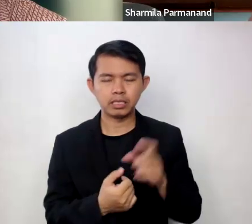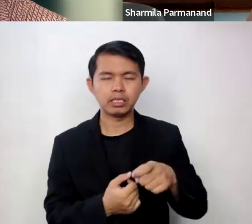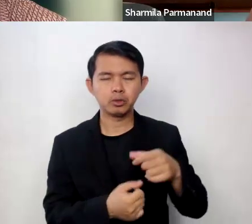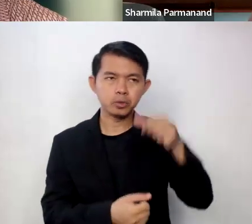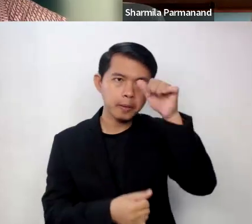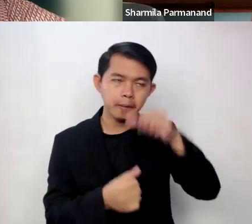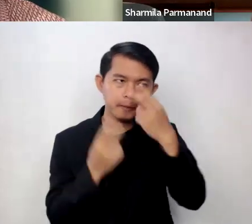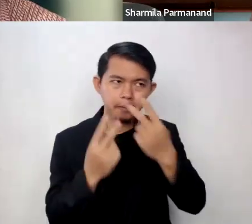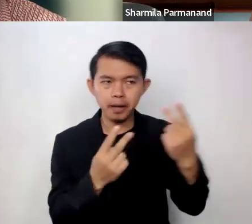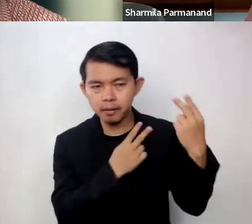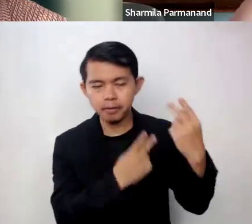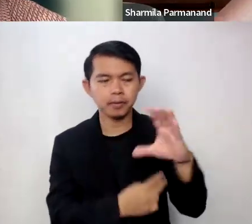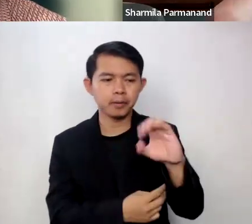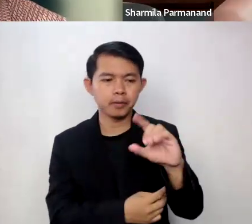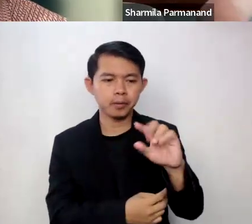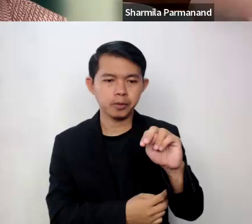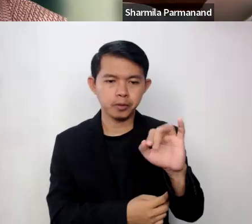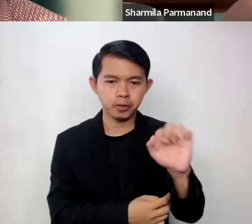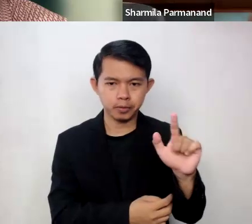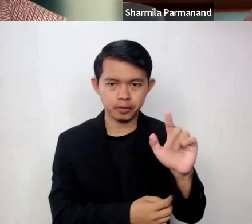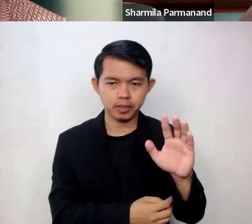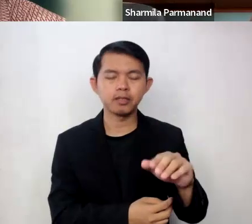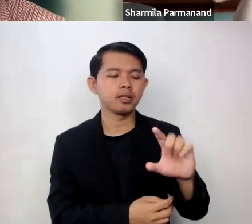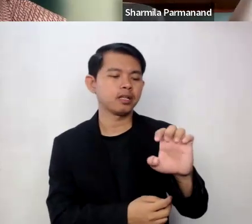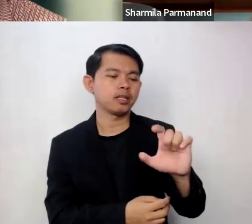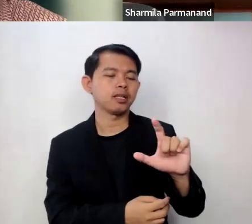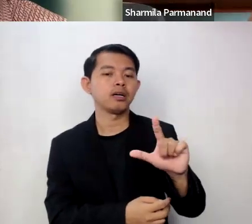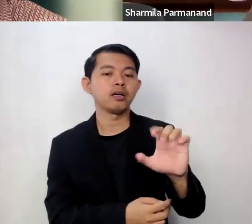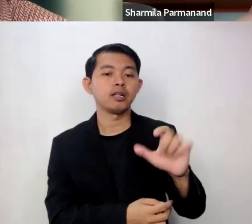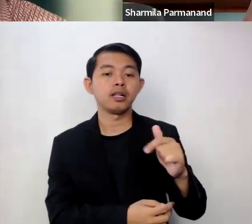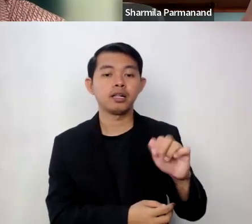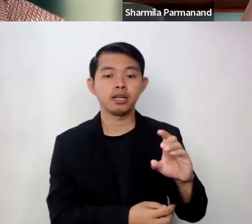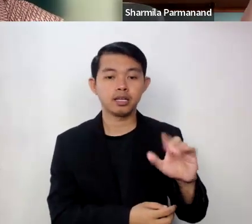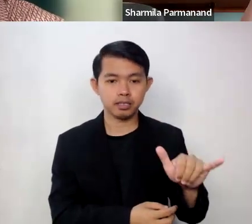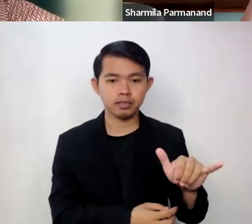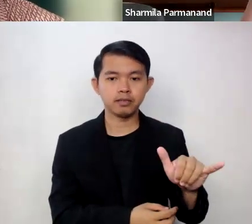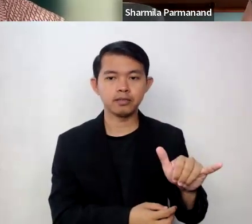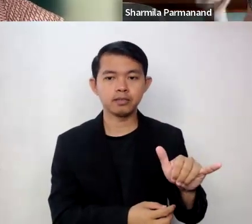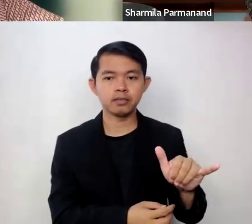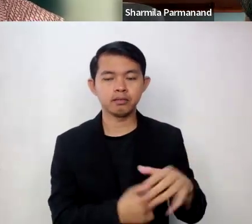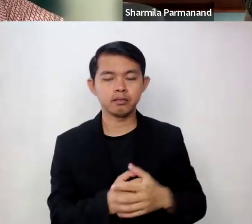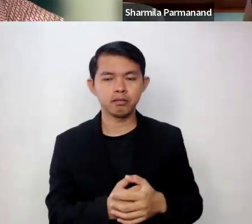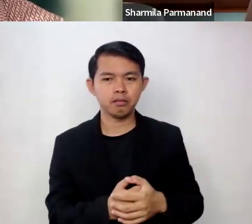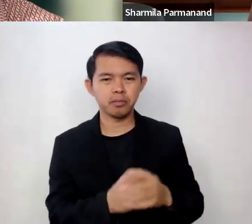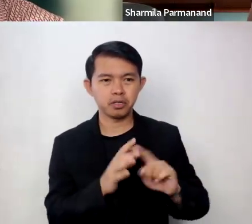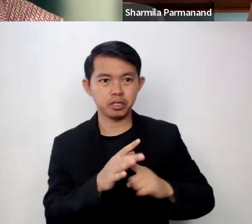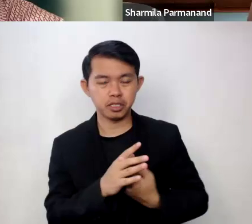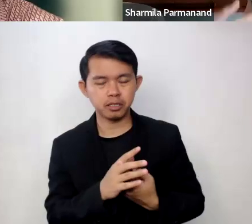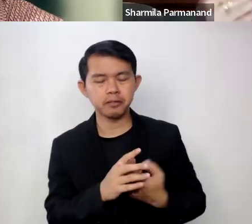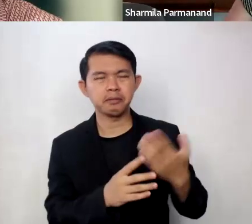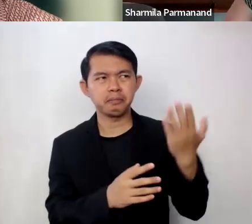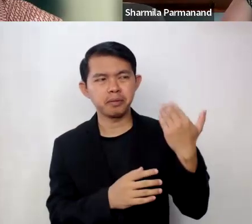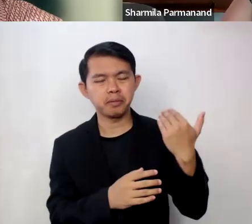legacies of reproductive rights na nagsimula ito from neo-Malthusian impulses, 'di ba? Na parang